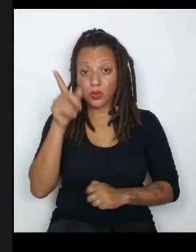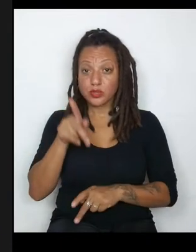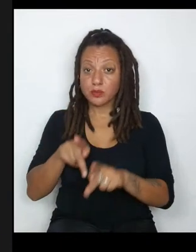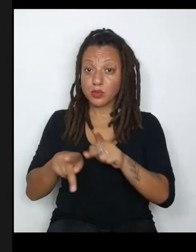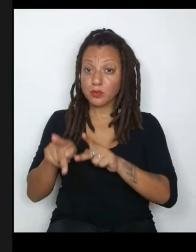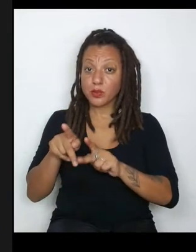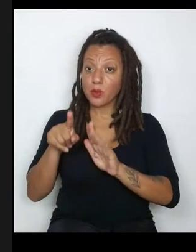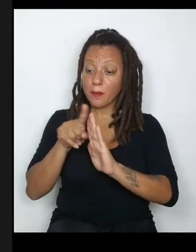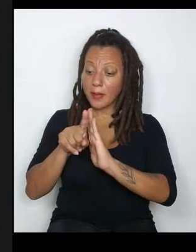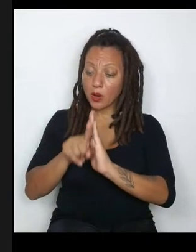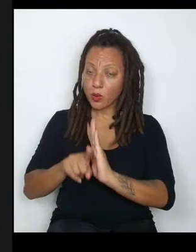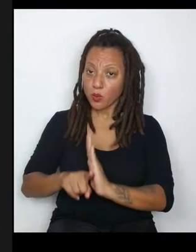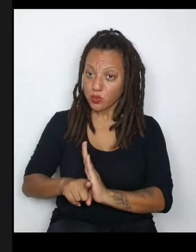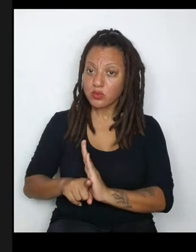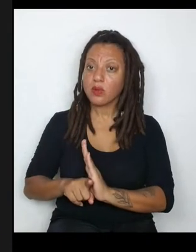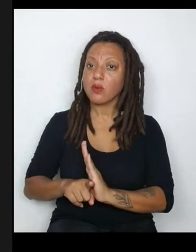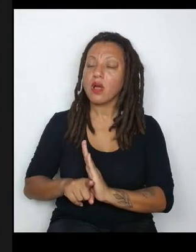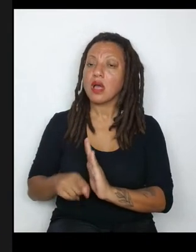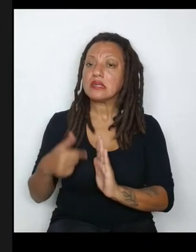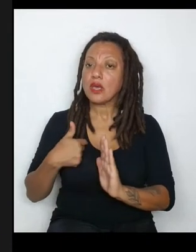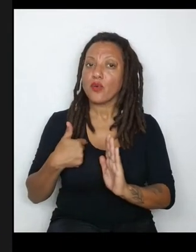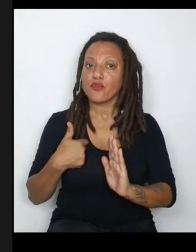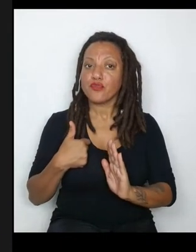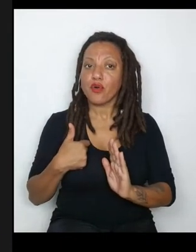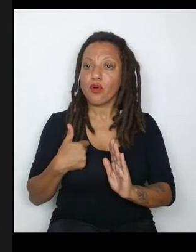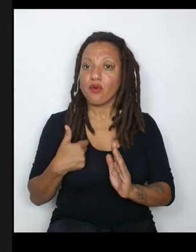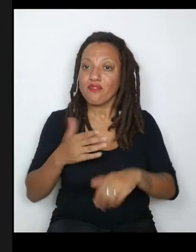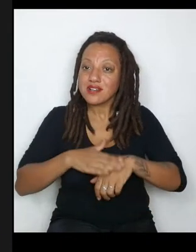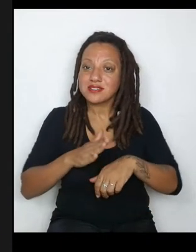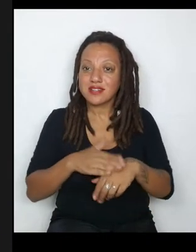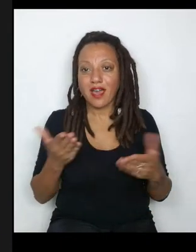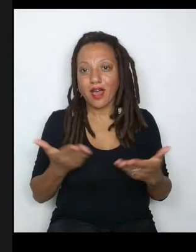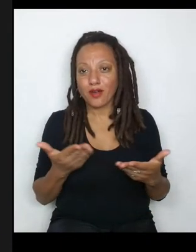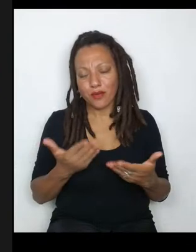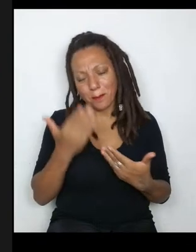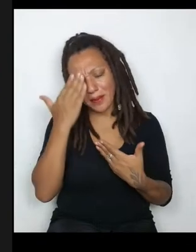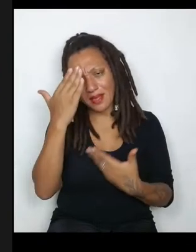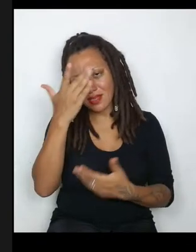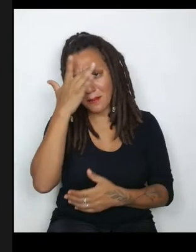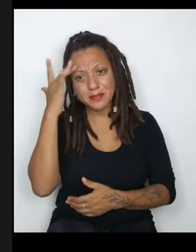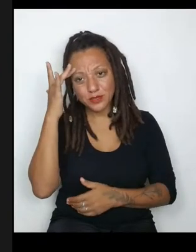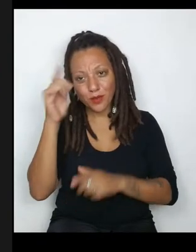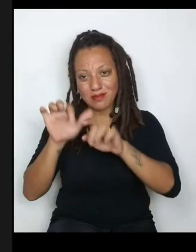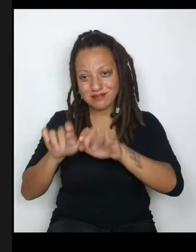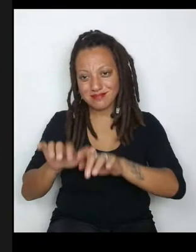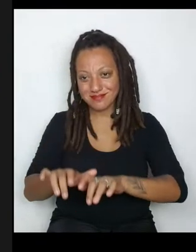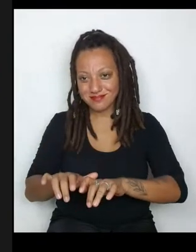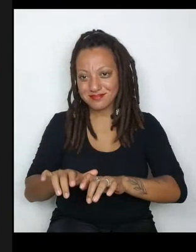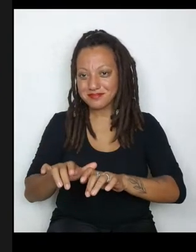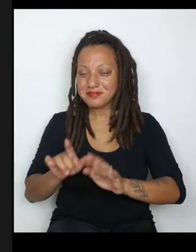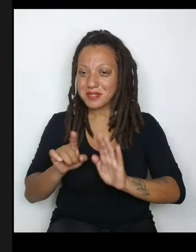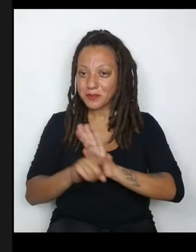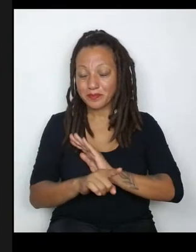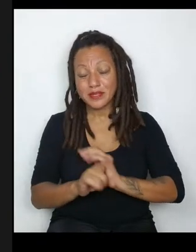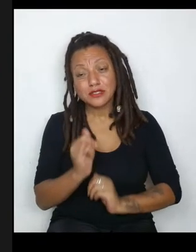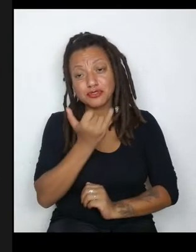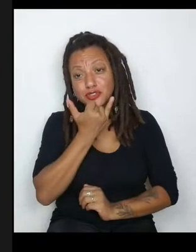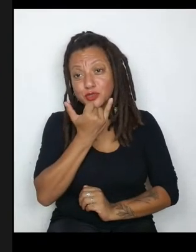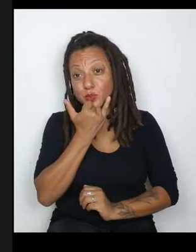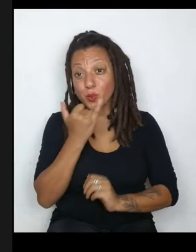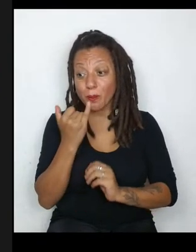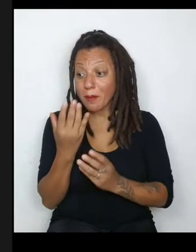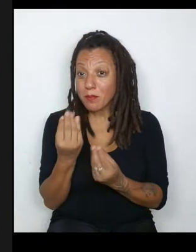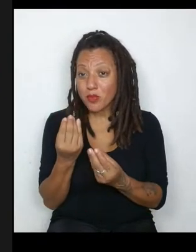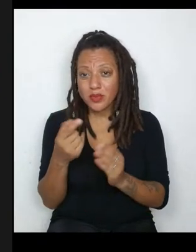gathered a few questions from the audience and i would like to thank you all for sending your questions and i